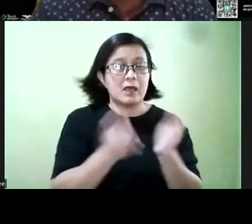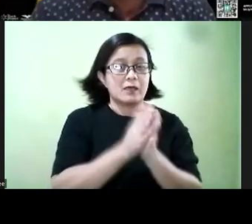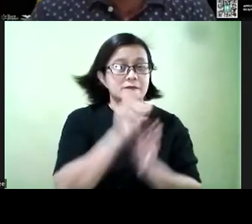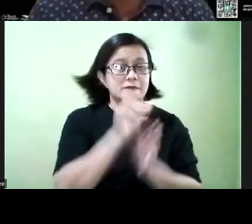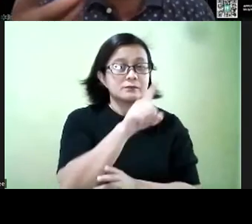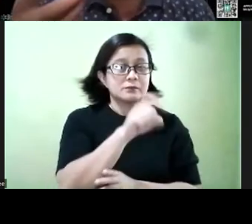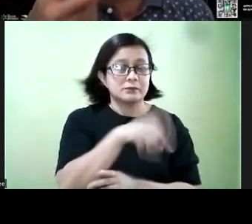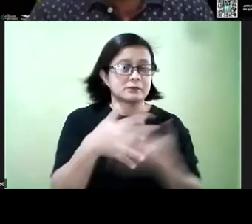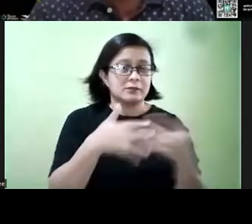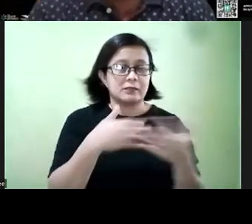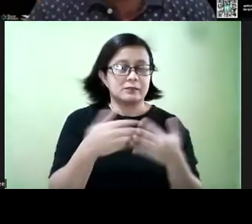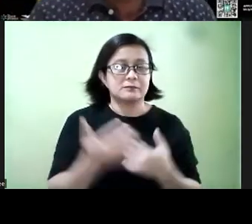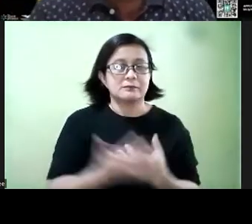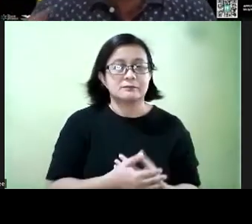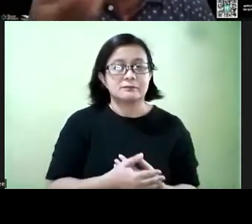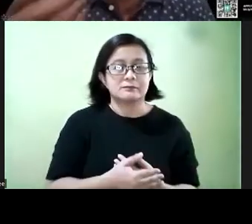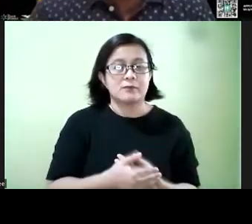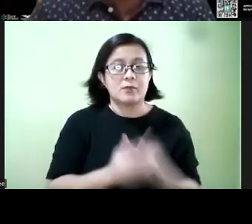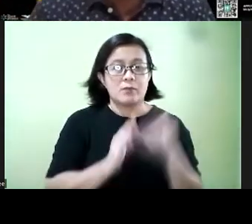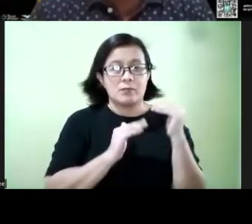email us after. So